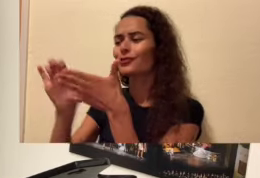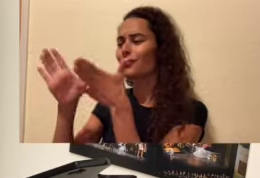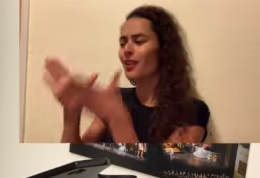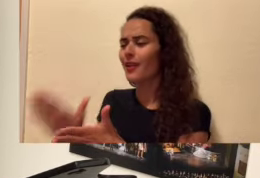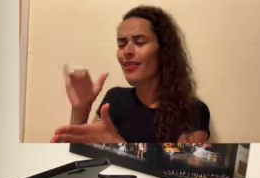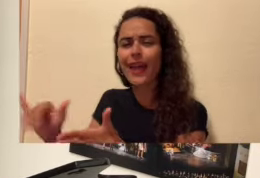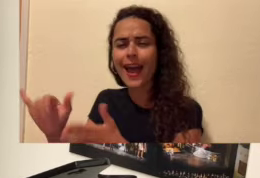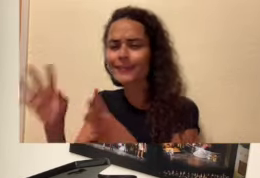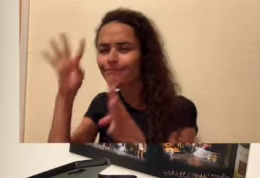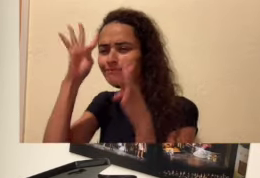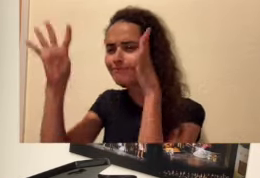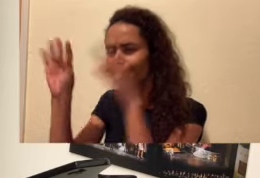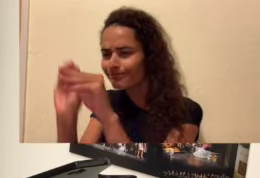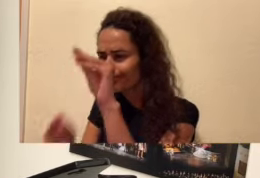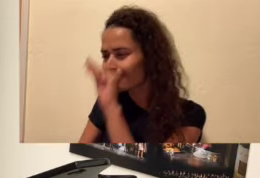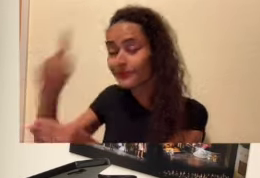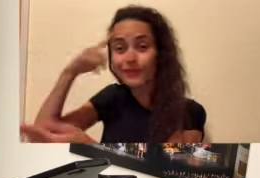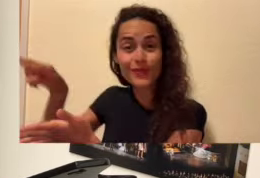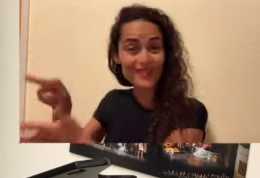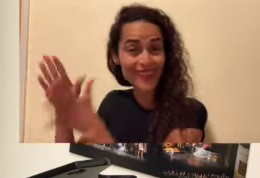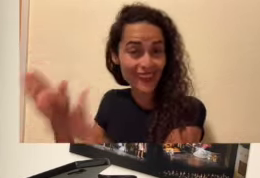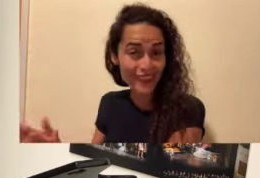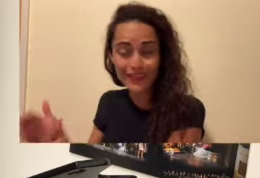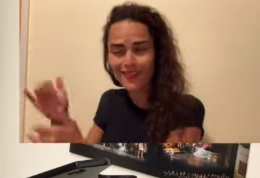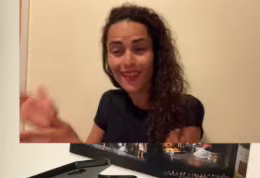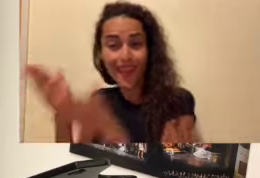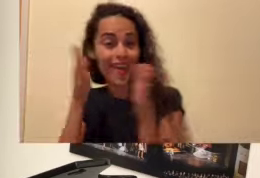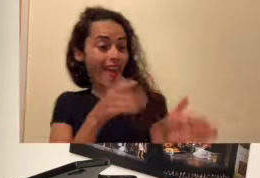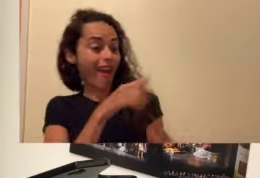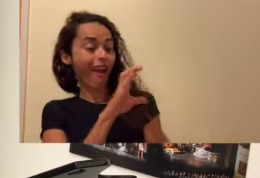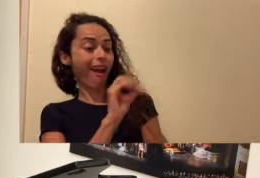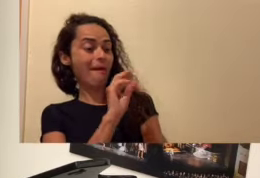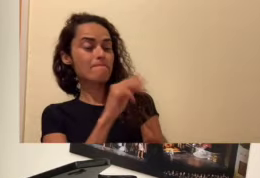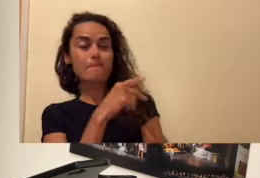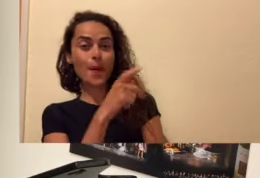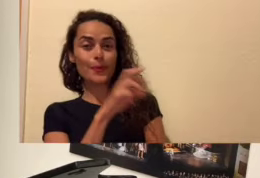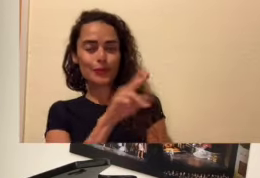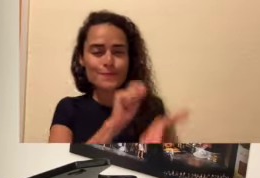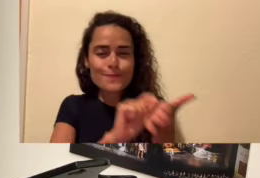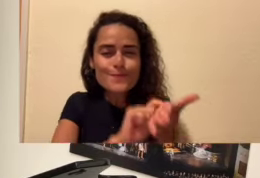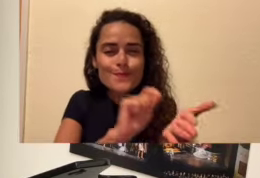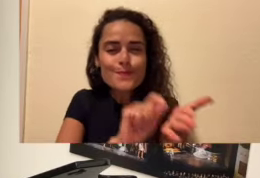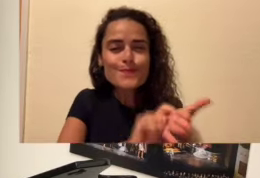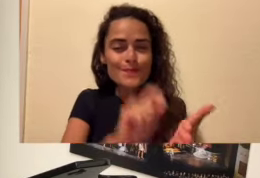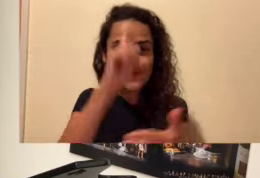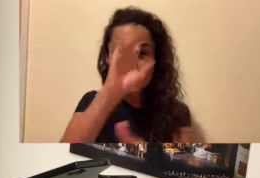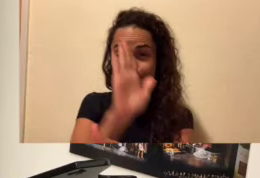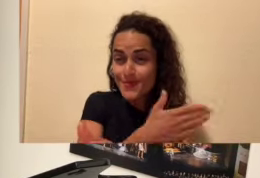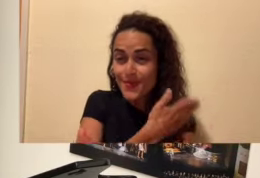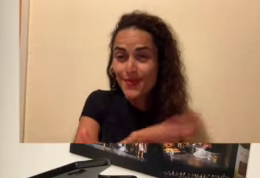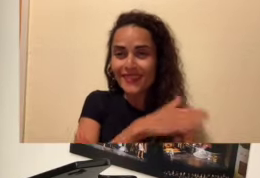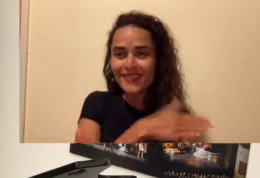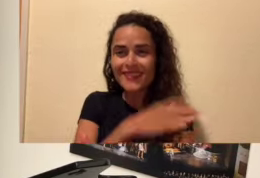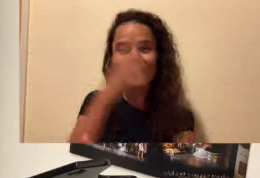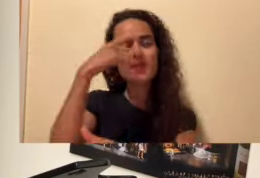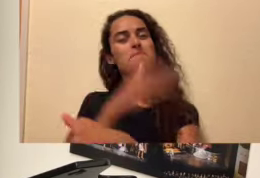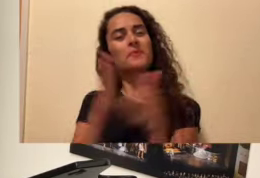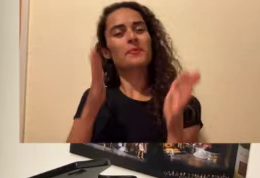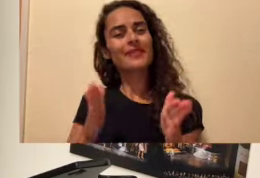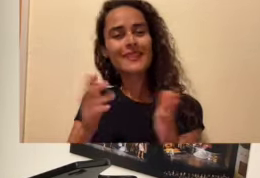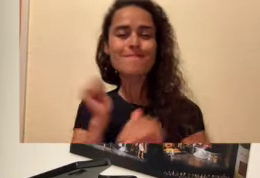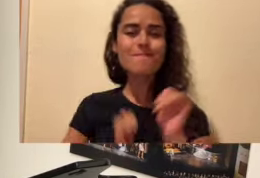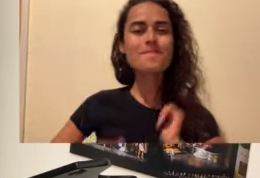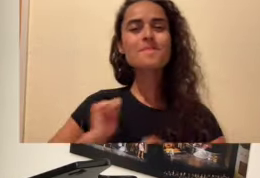creates the movements for the dancers, the composer writes the notes for the musicians to play, and